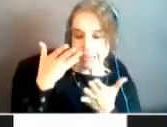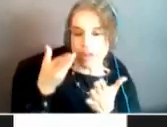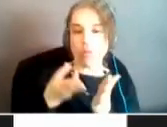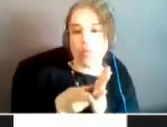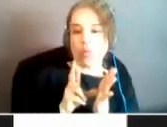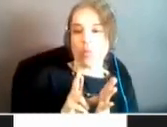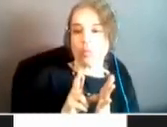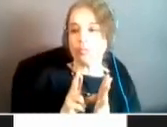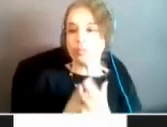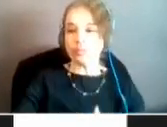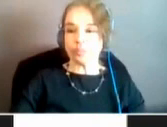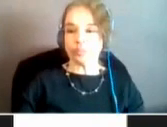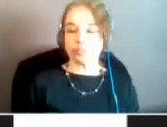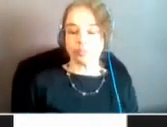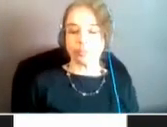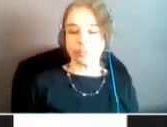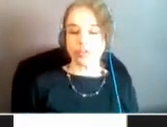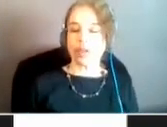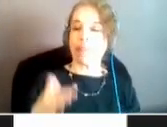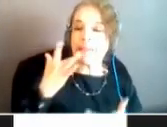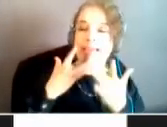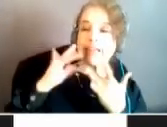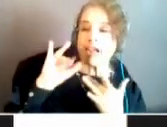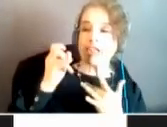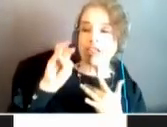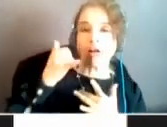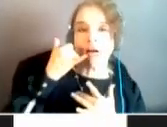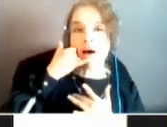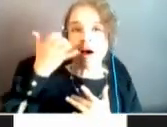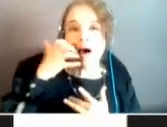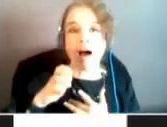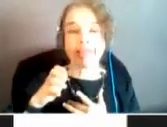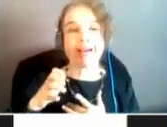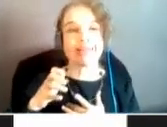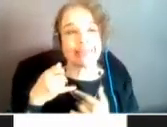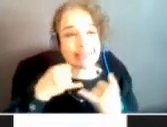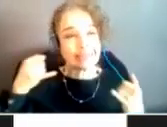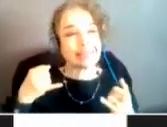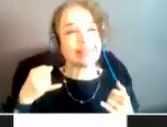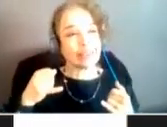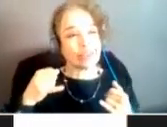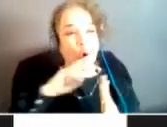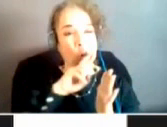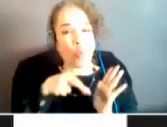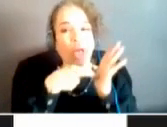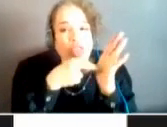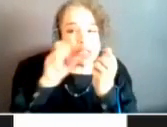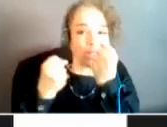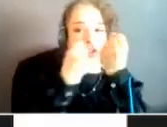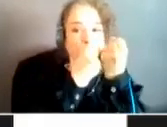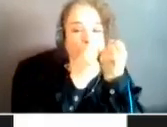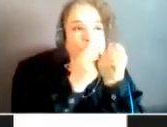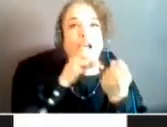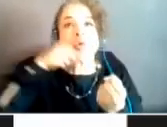that, you know, crisis intervention, telephones, hotlines, warm lines play a role in supporting older people